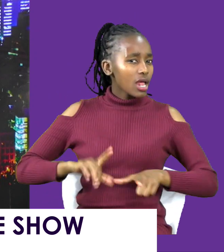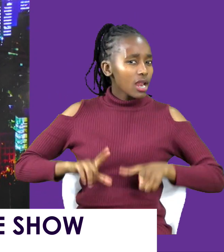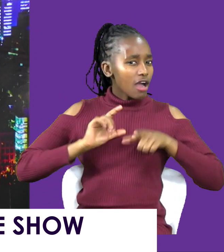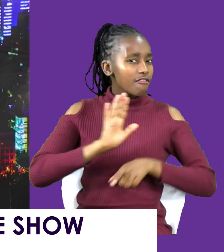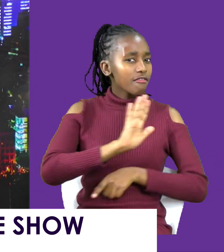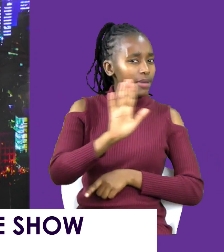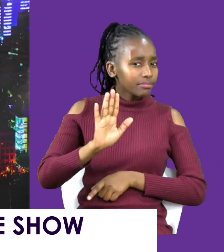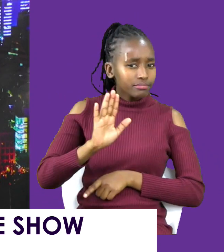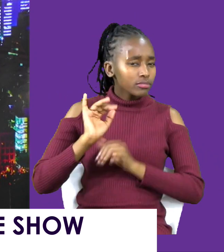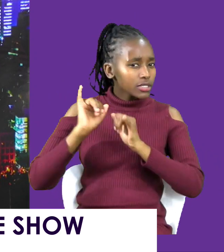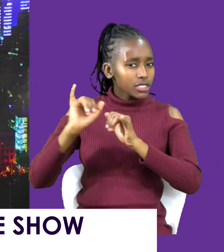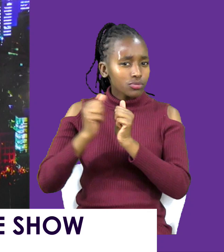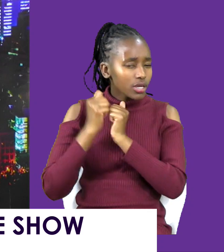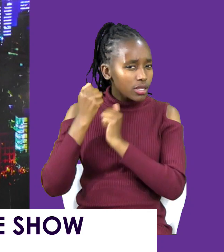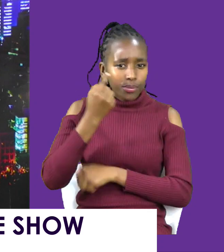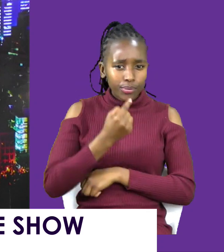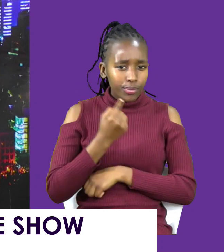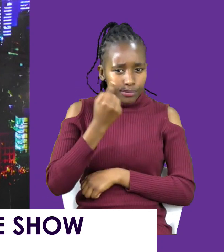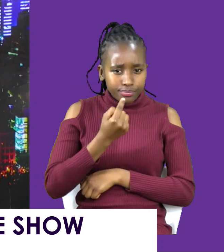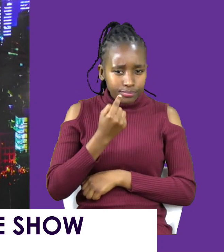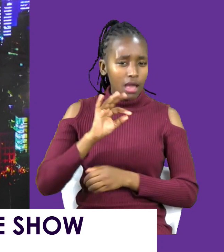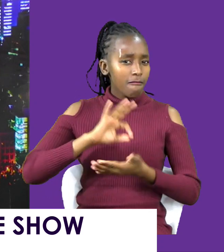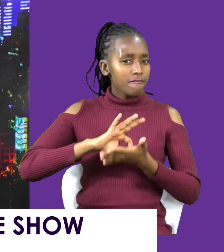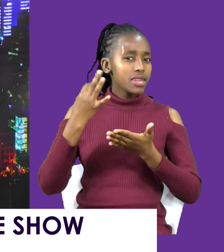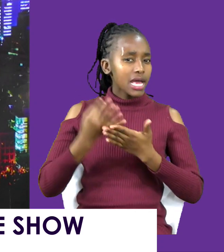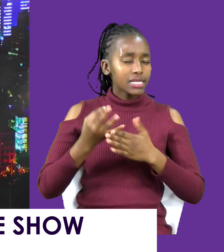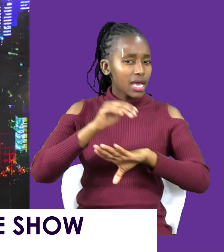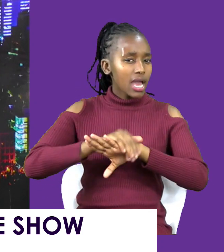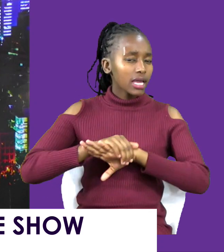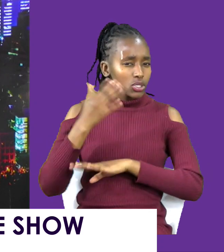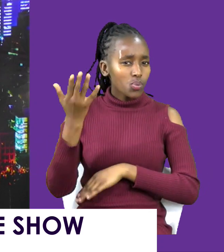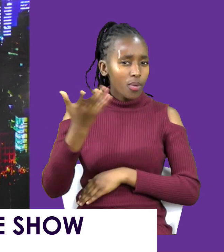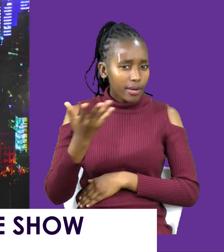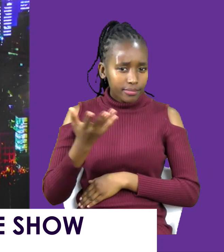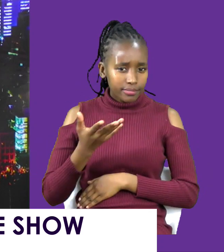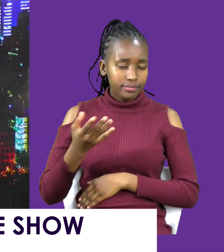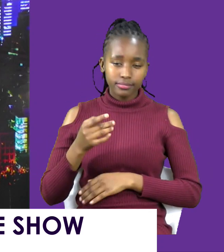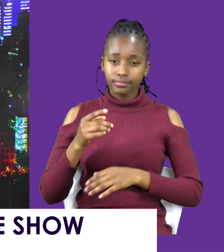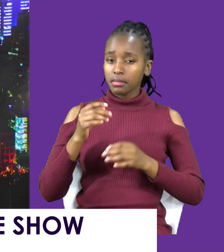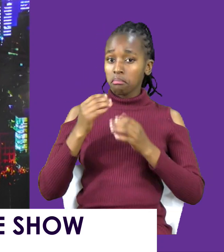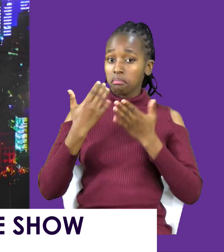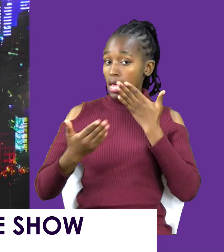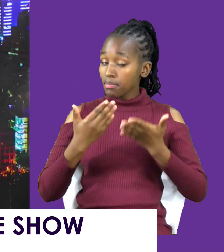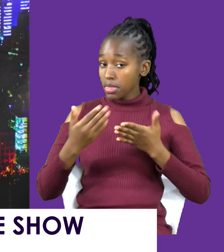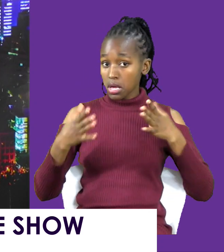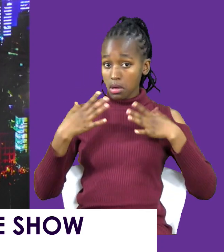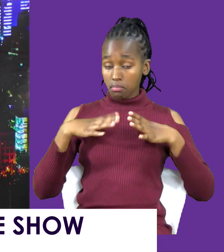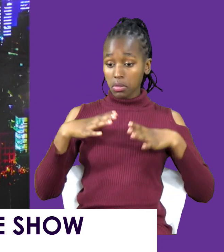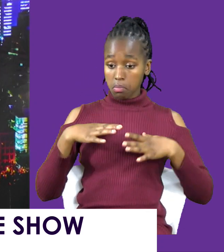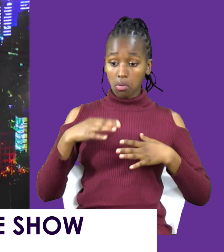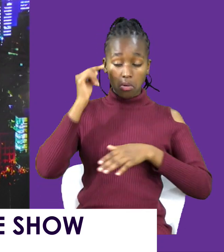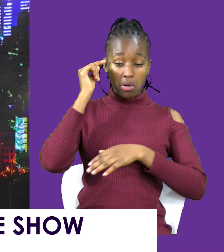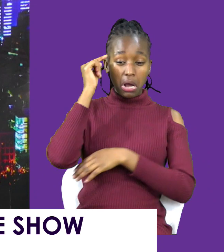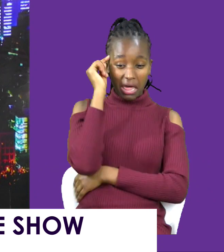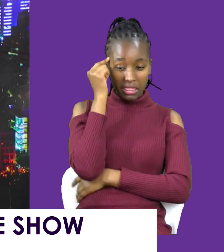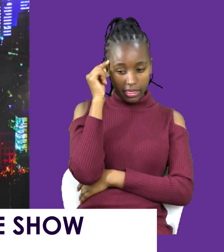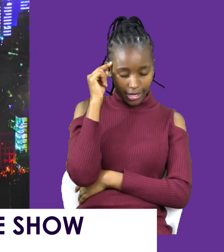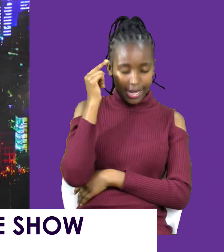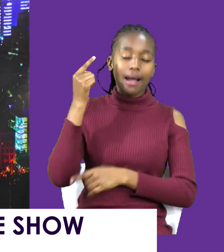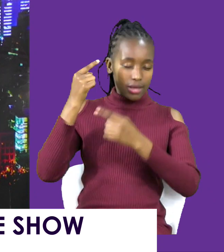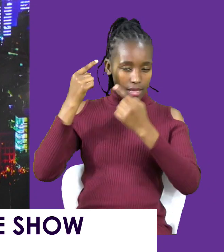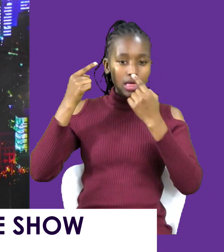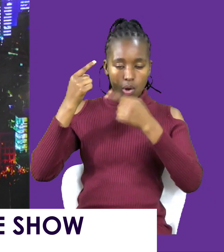Who are you flocking with financially? Are you flocking with people who have that winning mentality